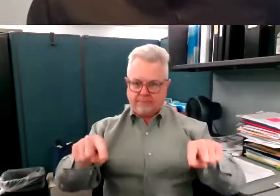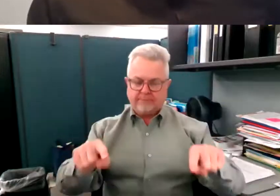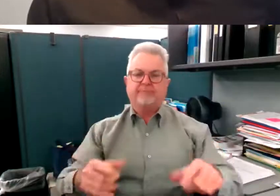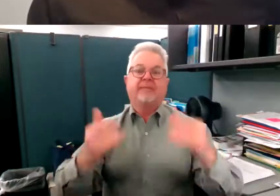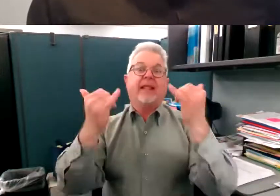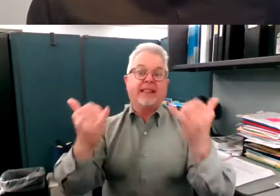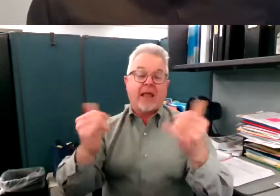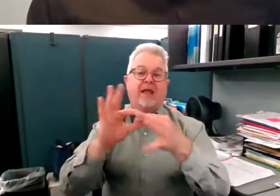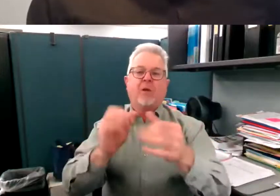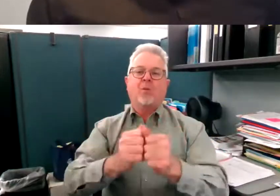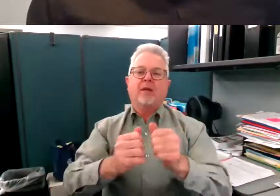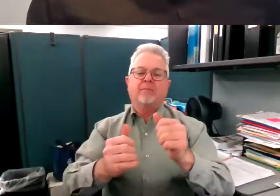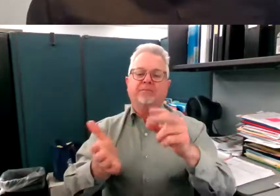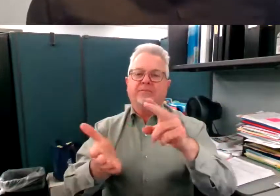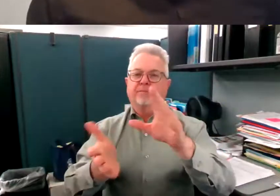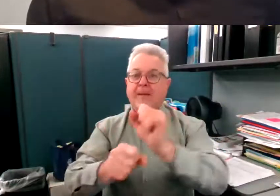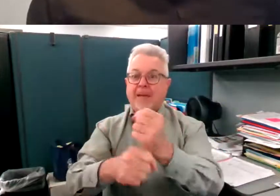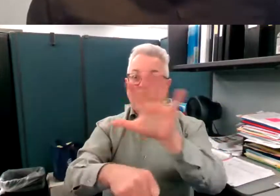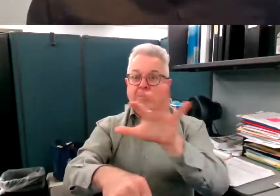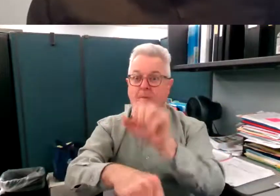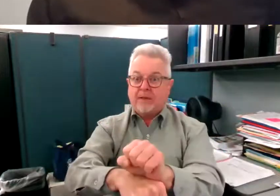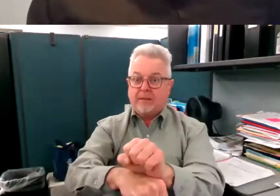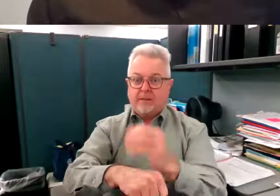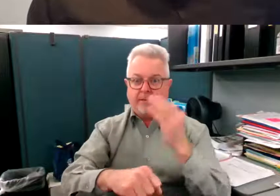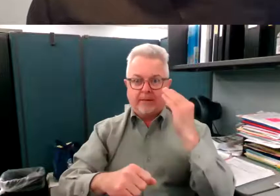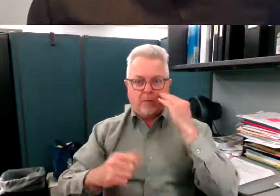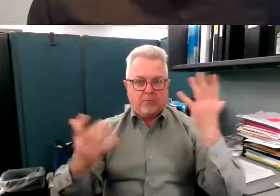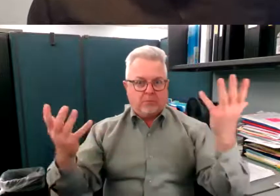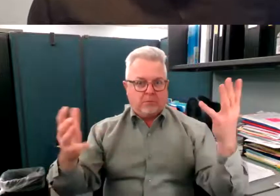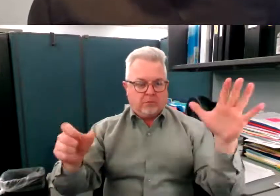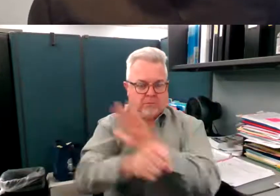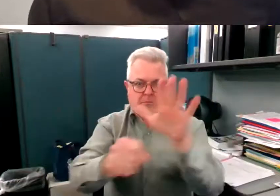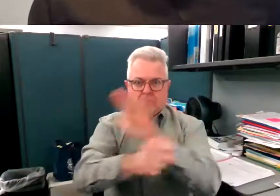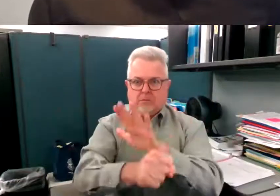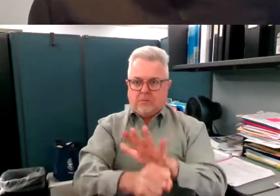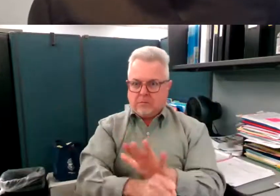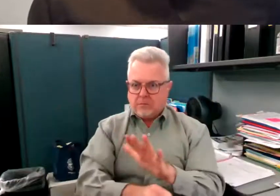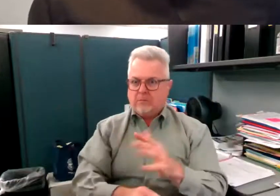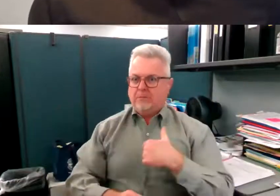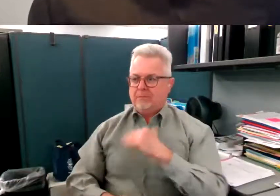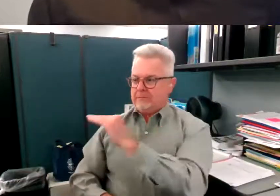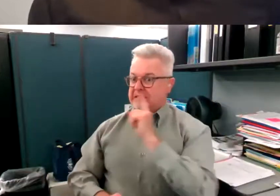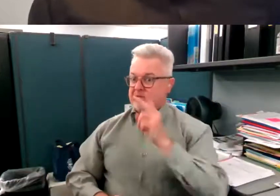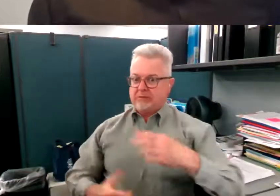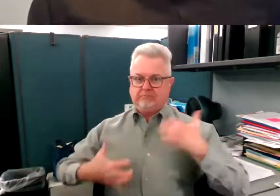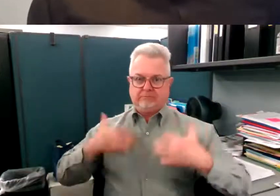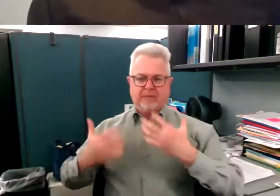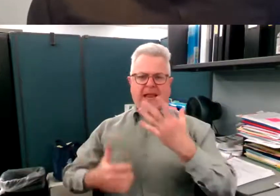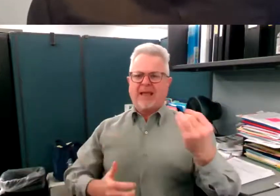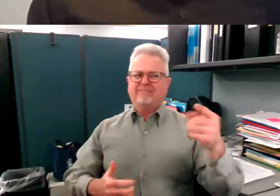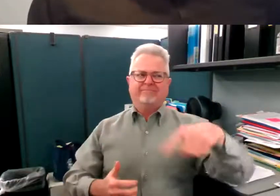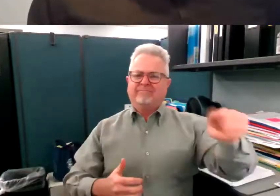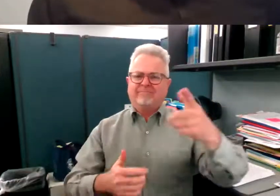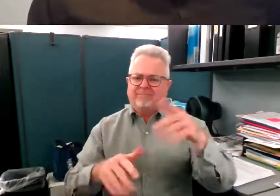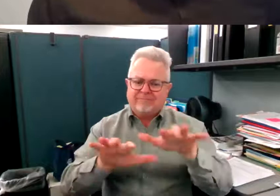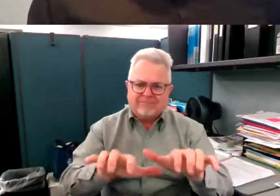day, so that deaf people know which days there will be an interpreter. So then we will be hopefully booking, and